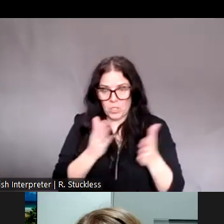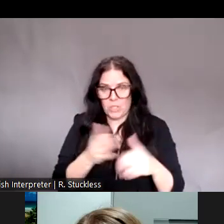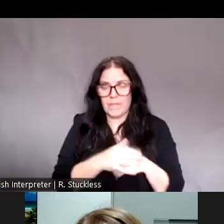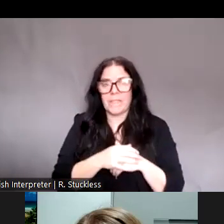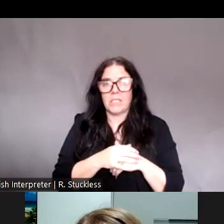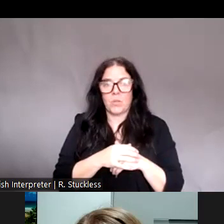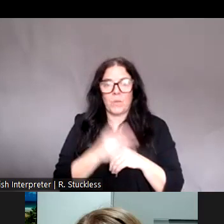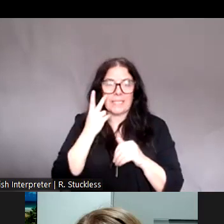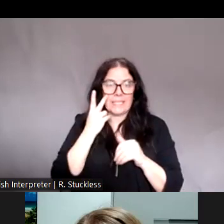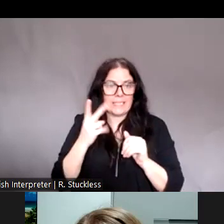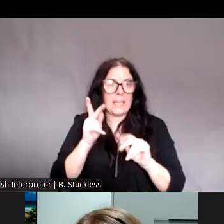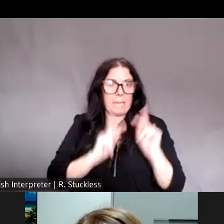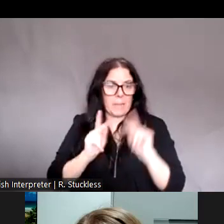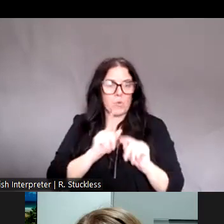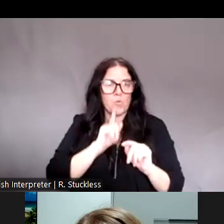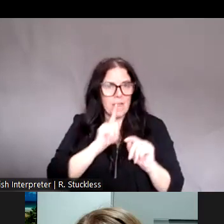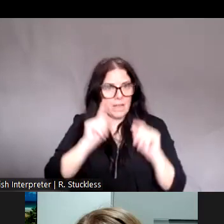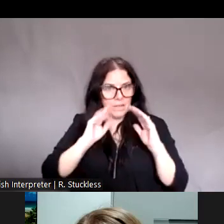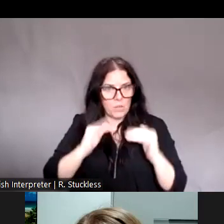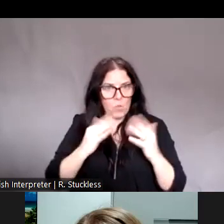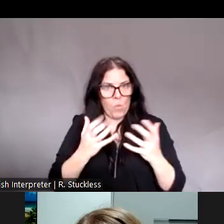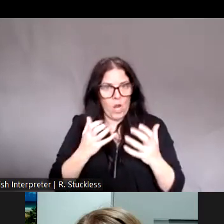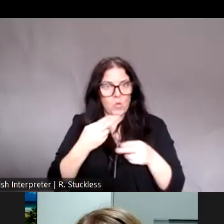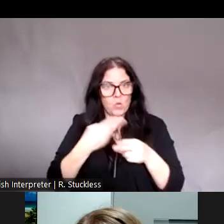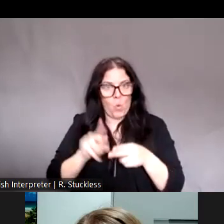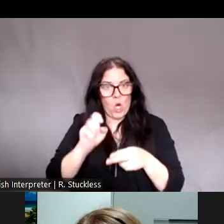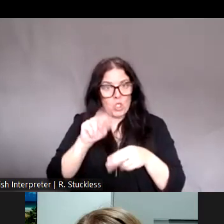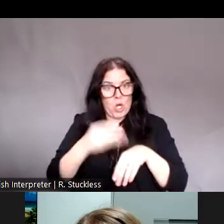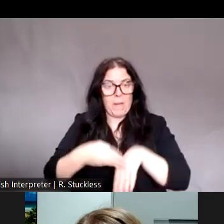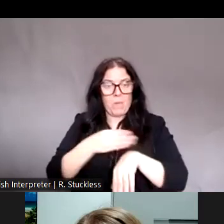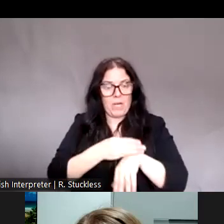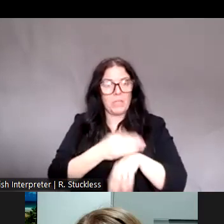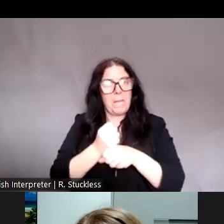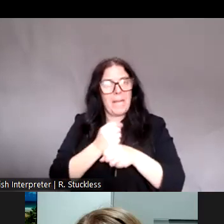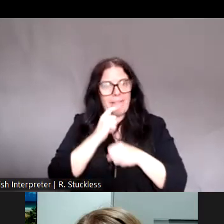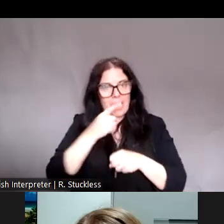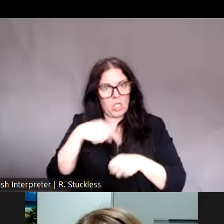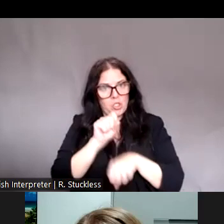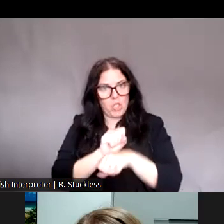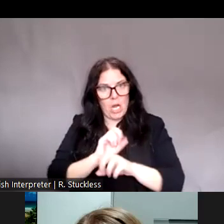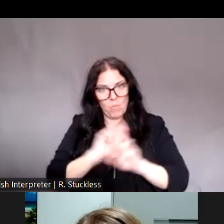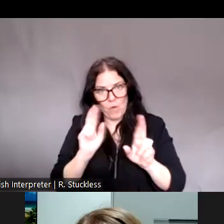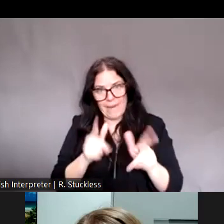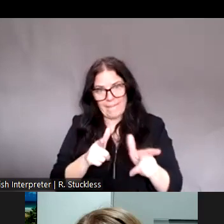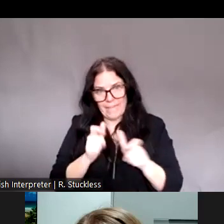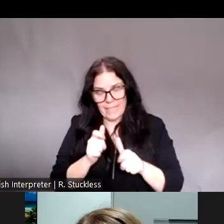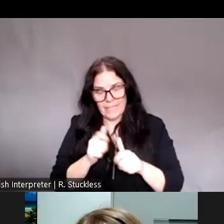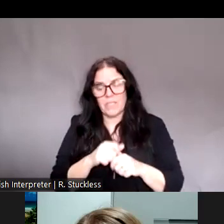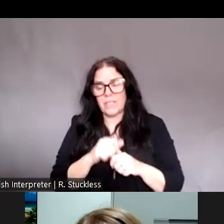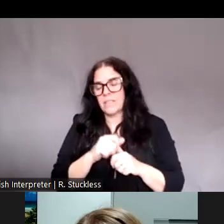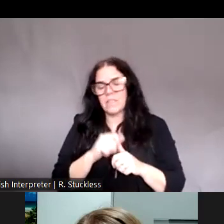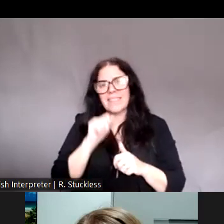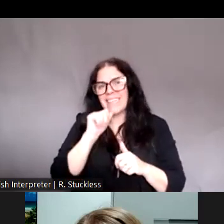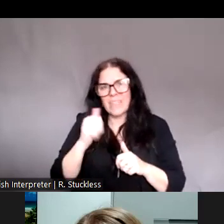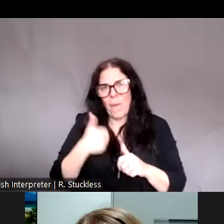that people are looking for shorter term upgrading so that they are job ready faster. They don't have 6 months to a